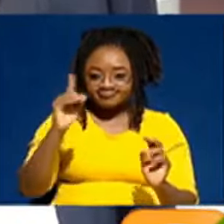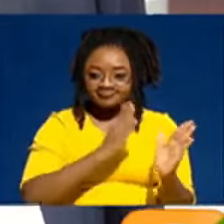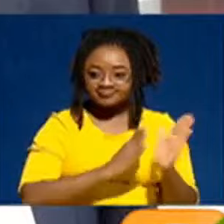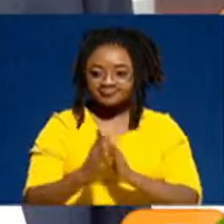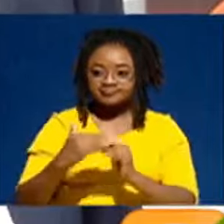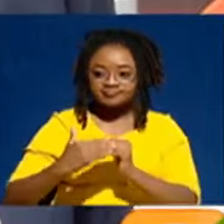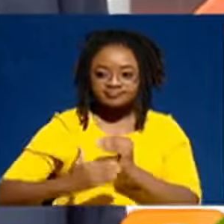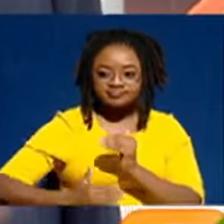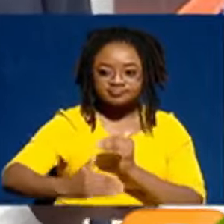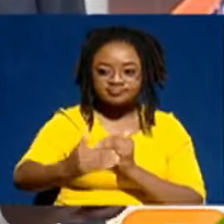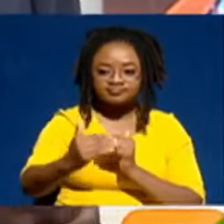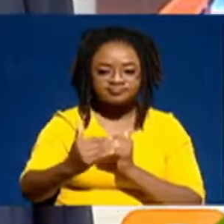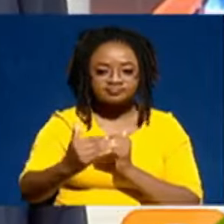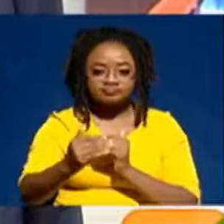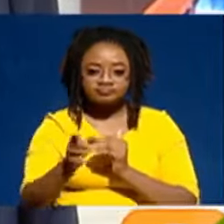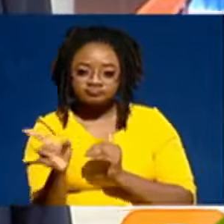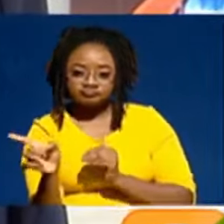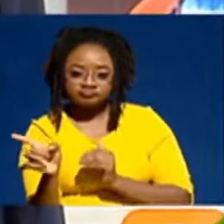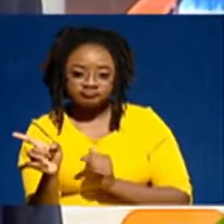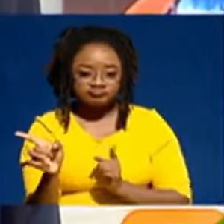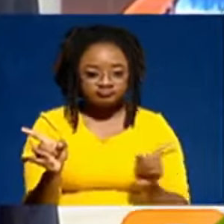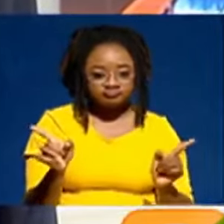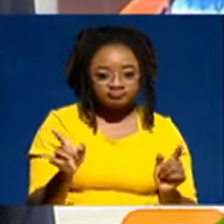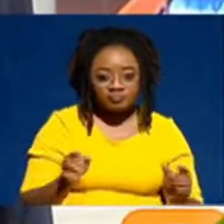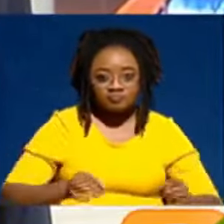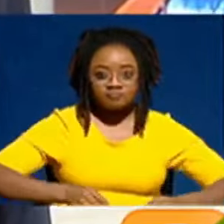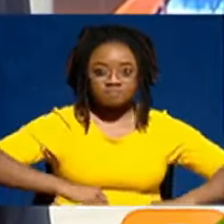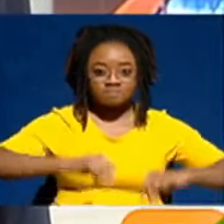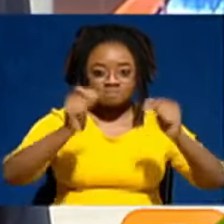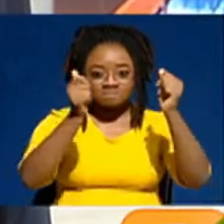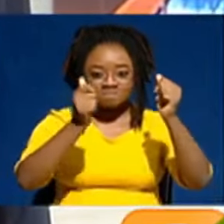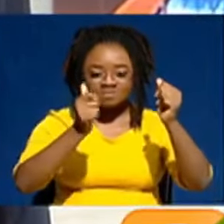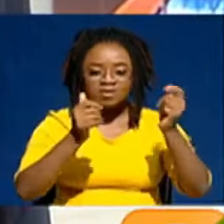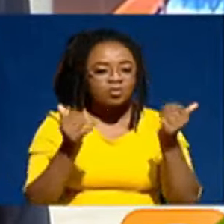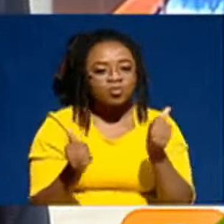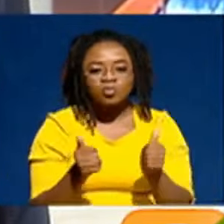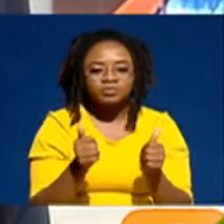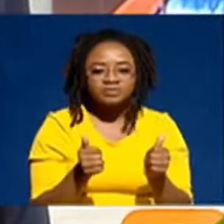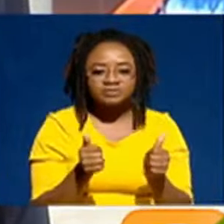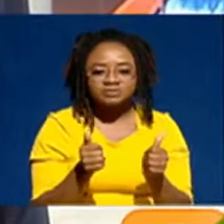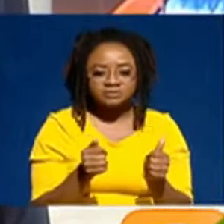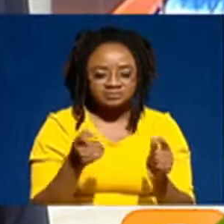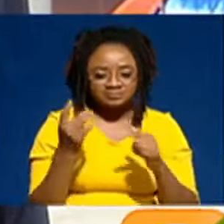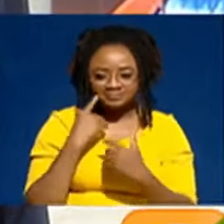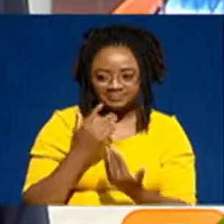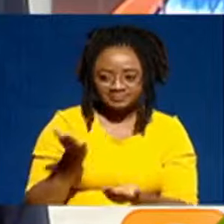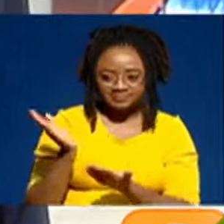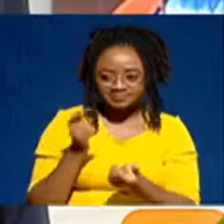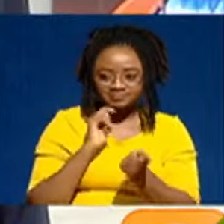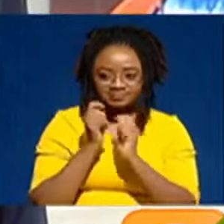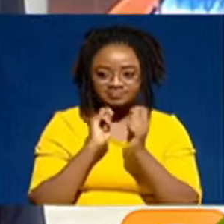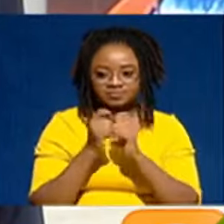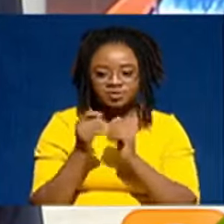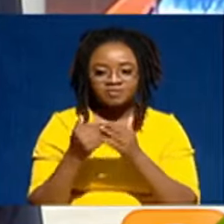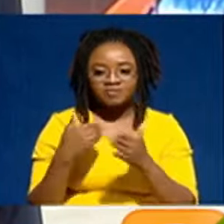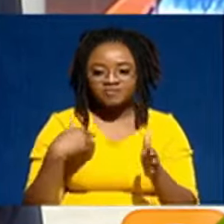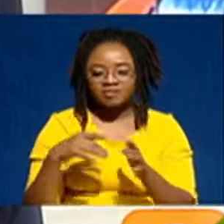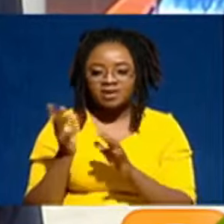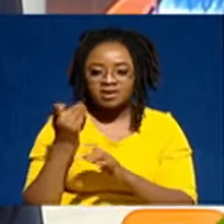forward. Are we going this way or are we going this way? That's the question. Here with former Nairobi town clerk Philip Kisia in the